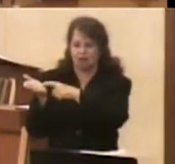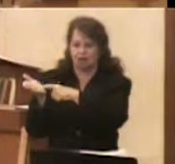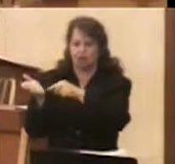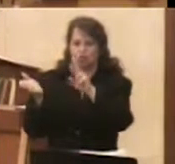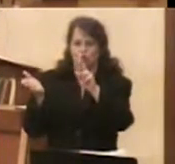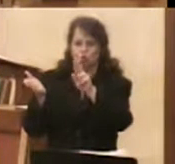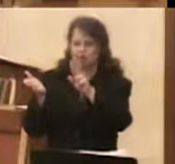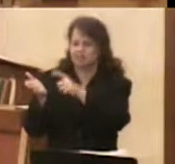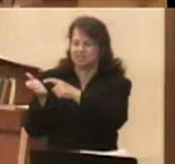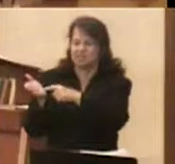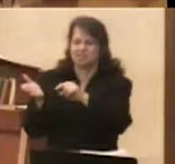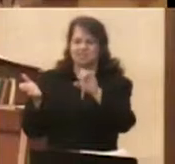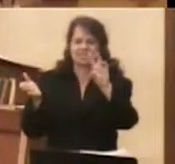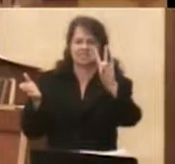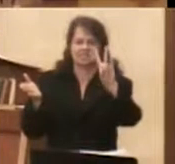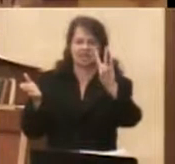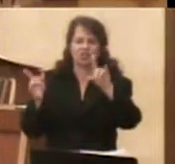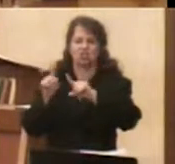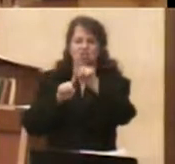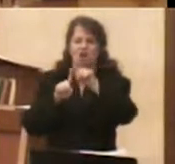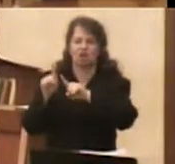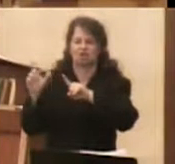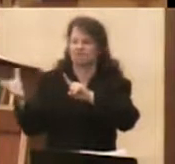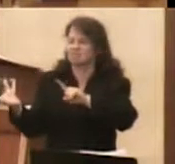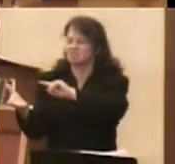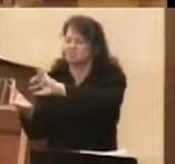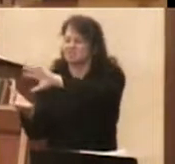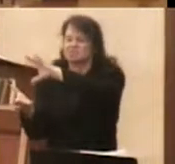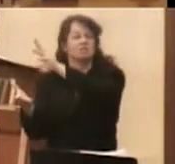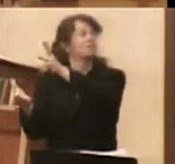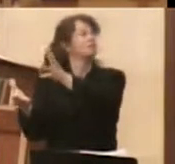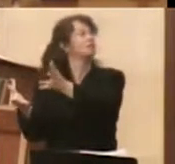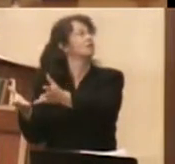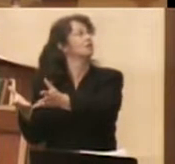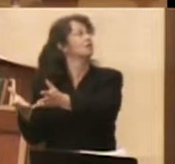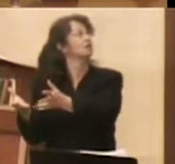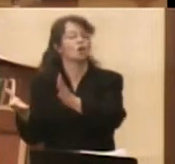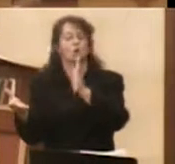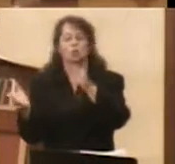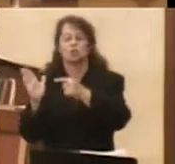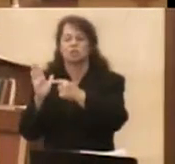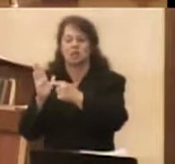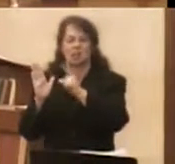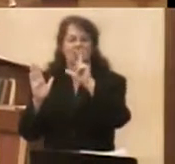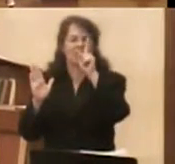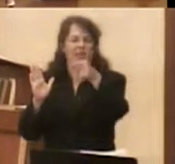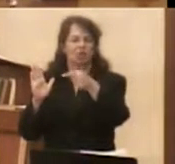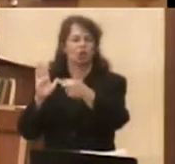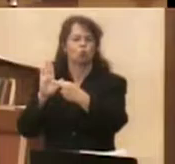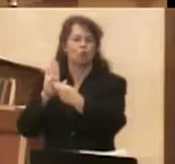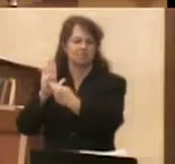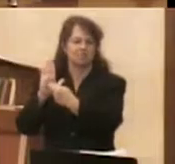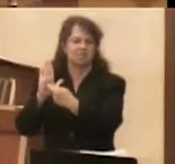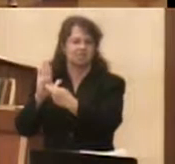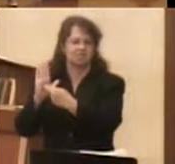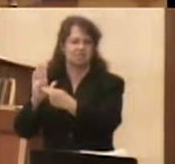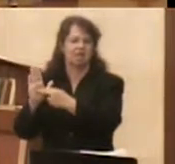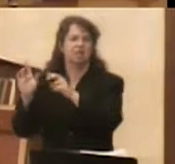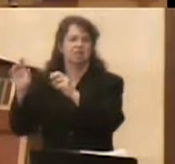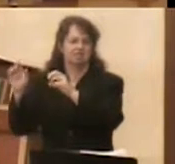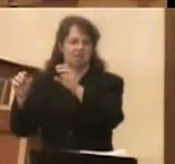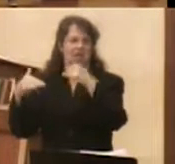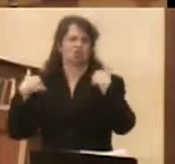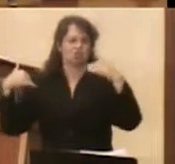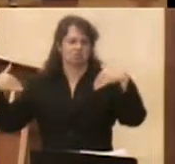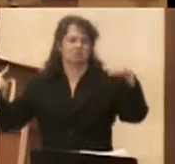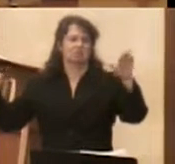seven stars. And later he will explain that these seven stars are the seven angels with messages to deliver to the seven